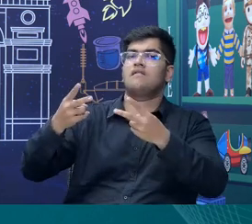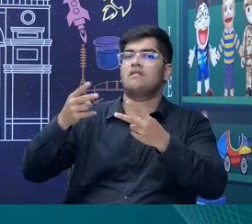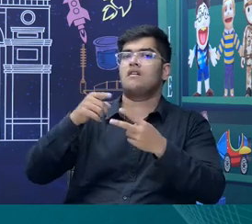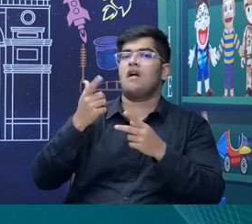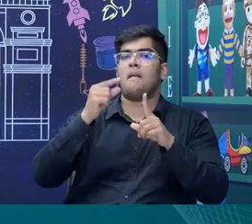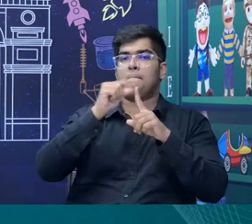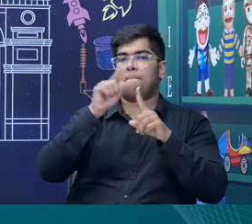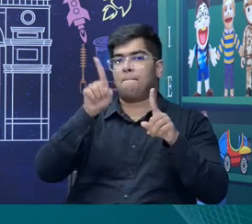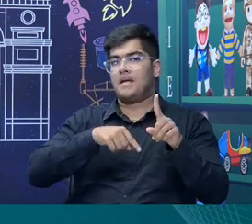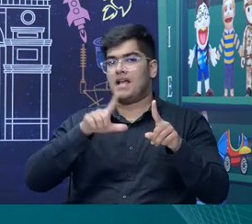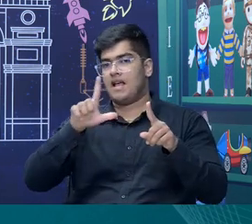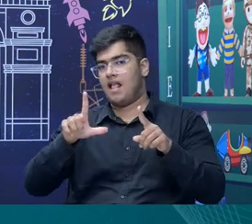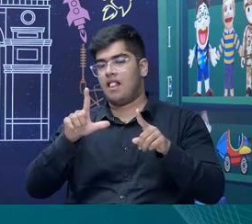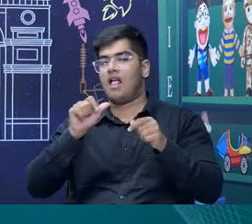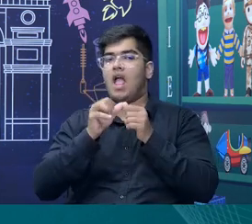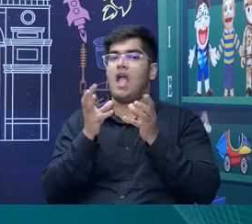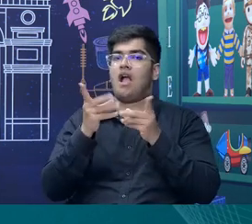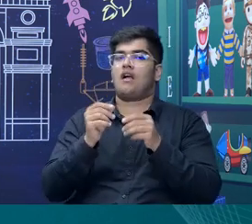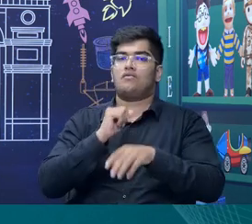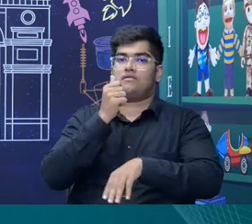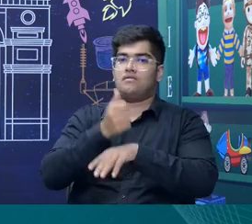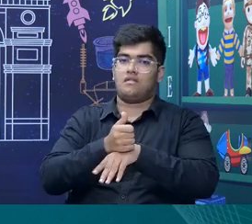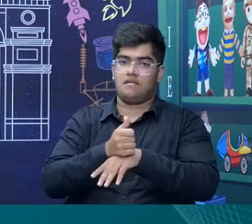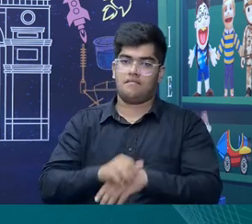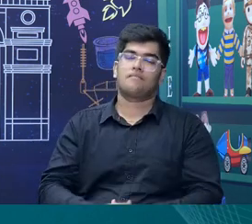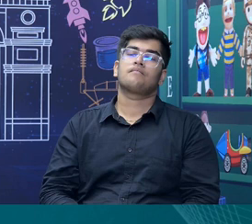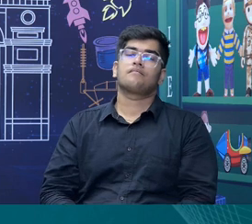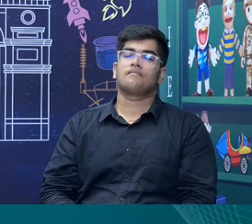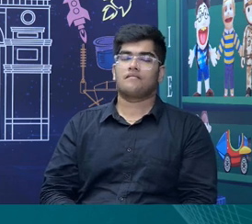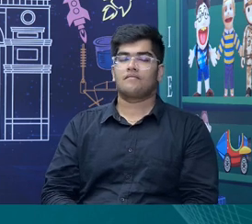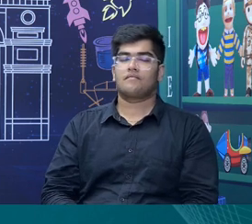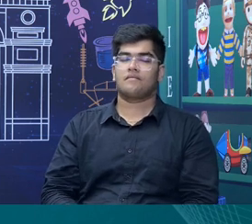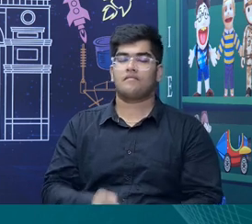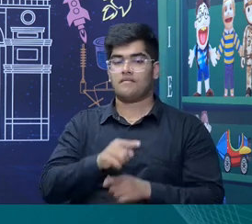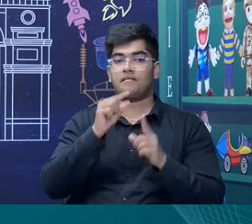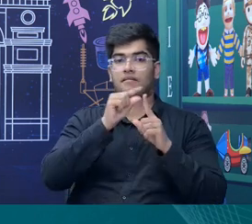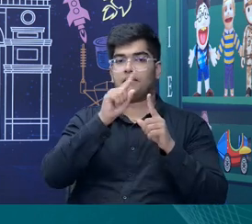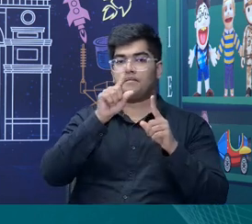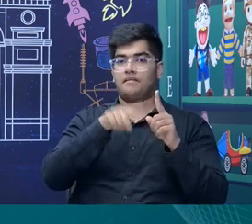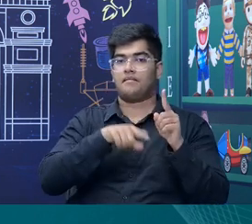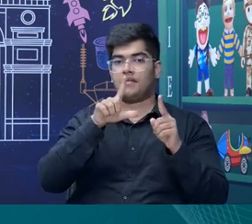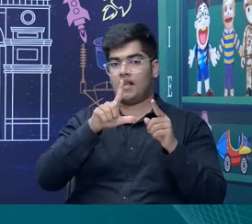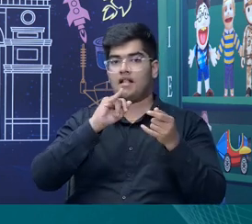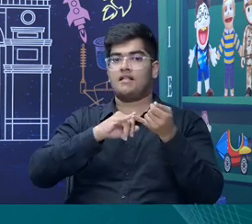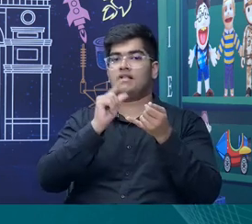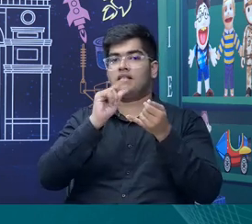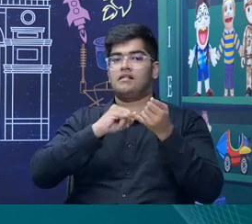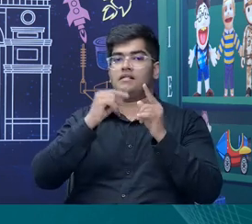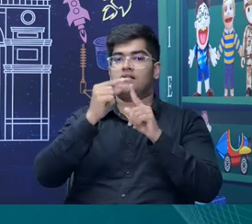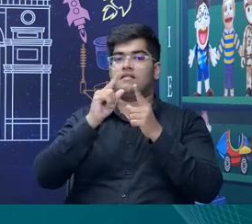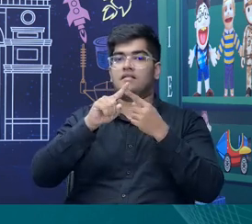and loss suspense account remember one thing profit and loss suspense account is to be